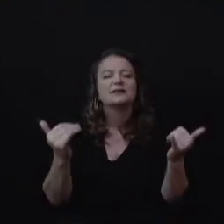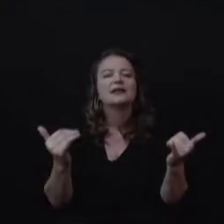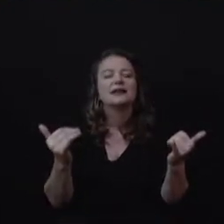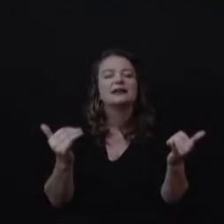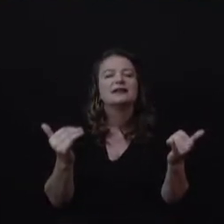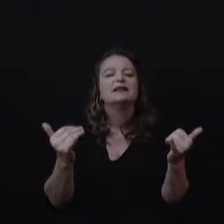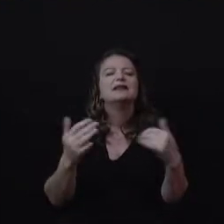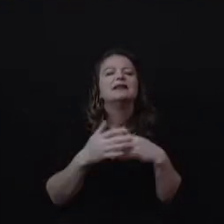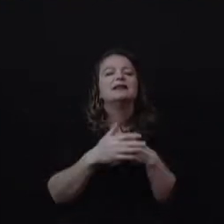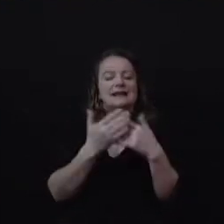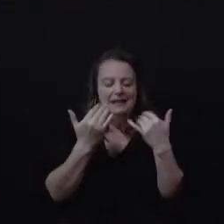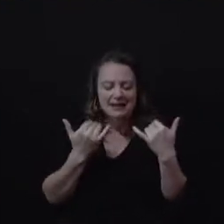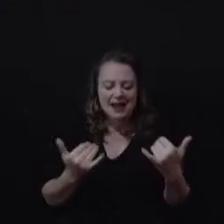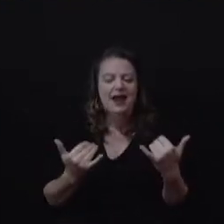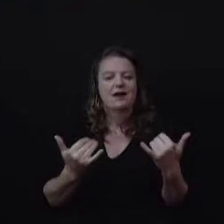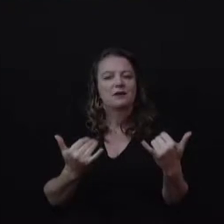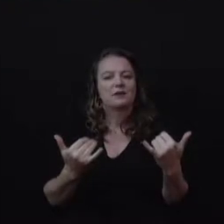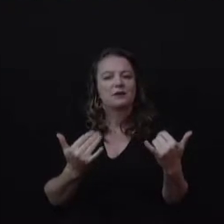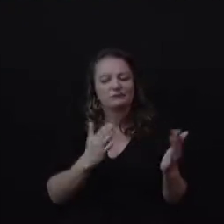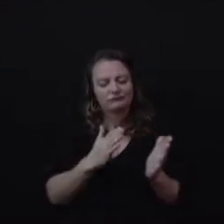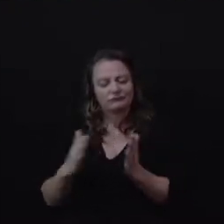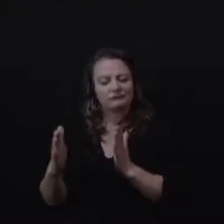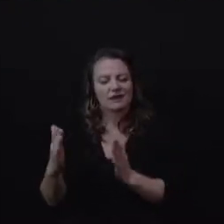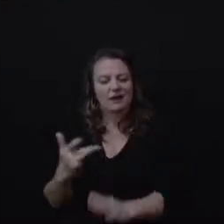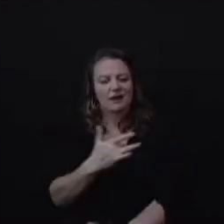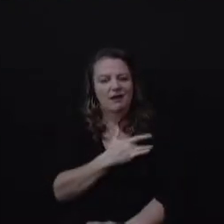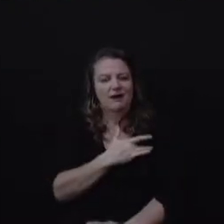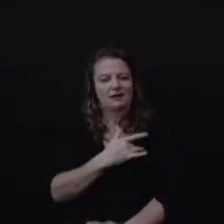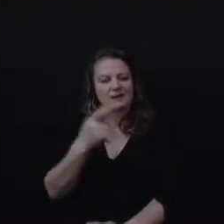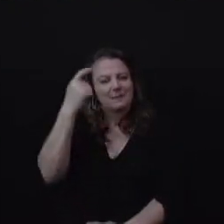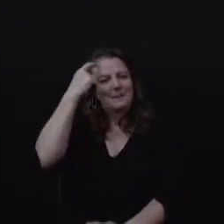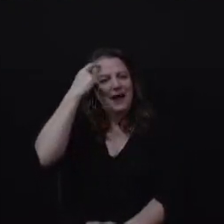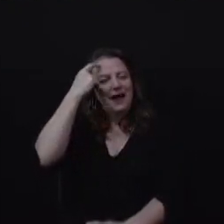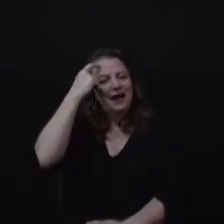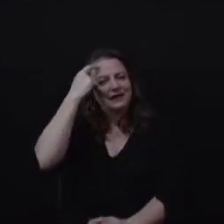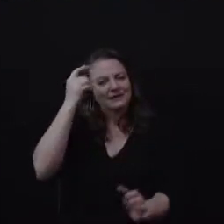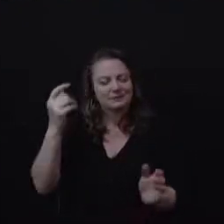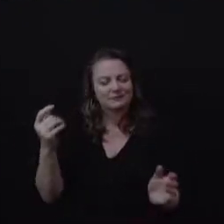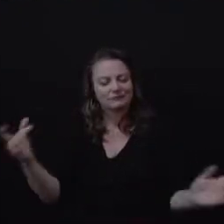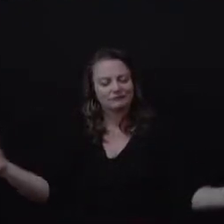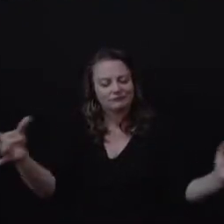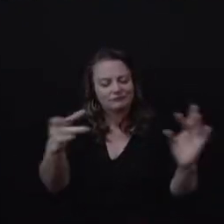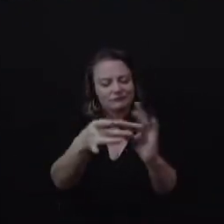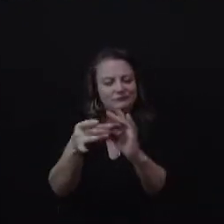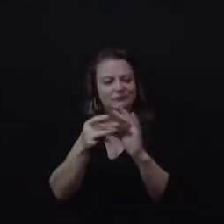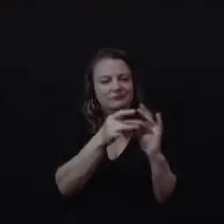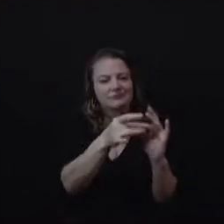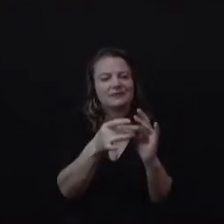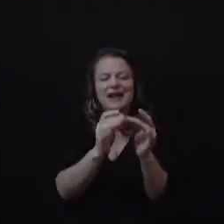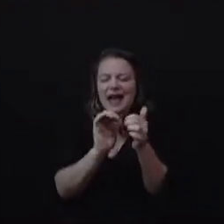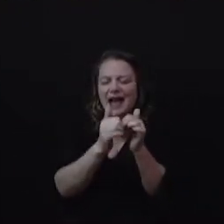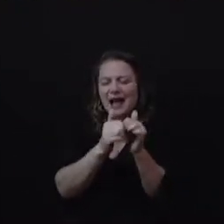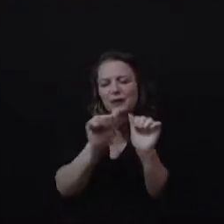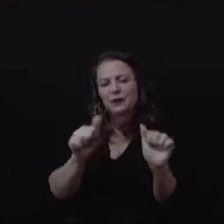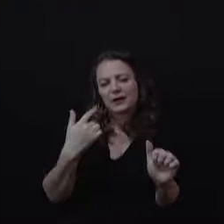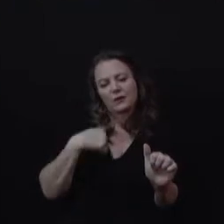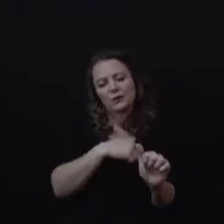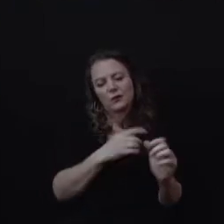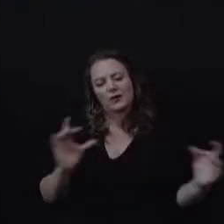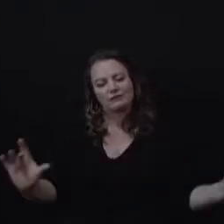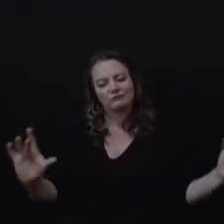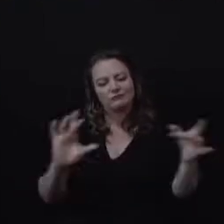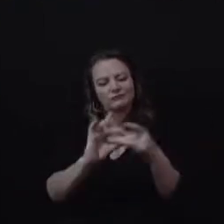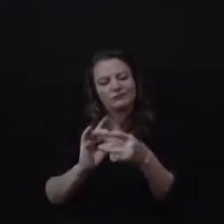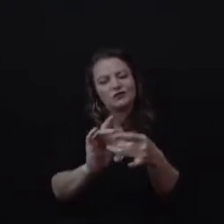as we now prepare our hearts and our minds to come together, it is about how are we being united? How is God bringing